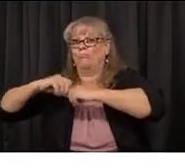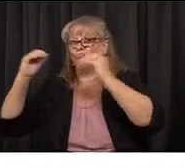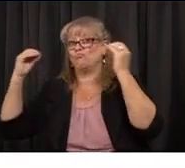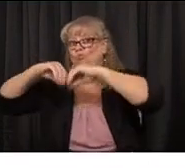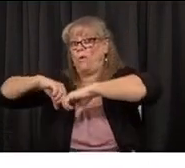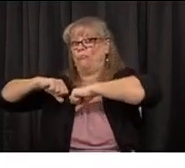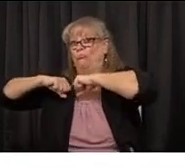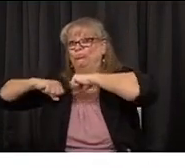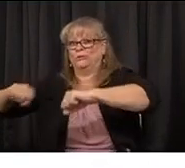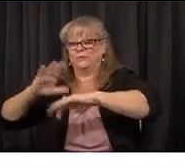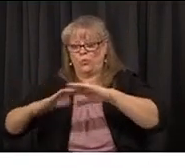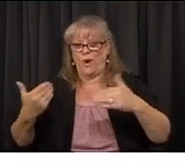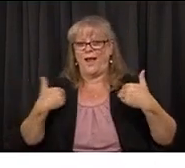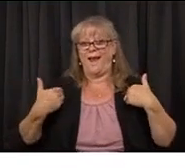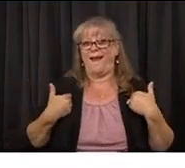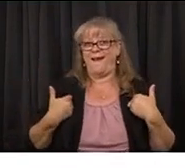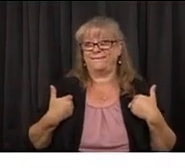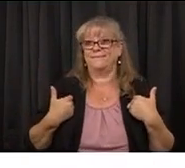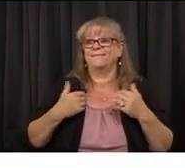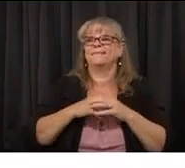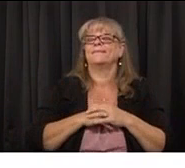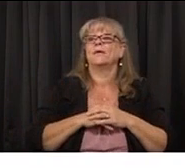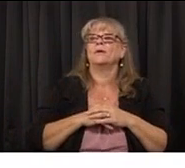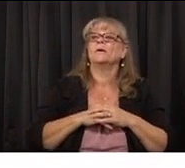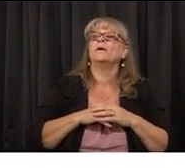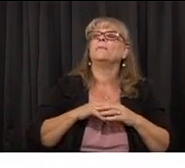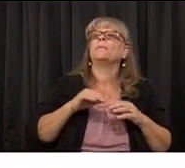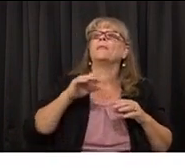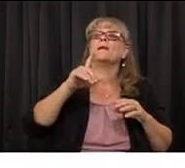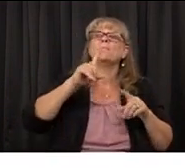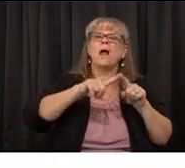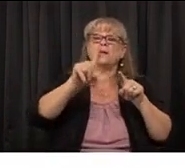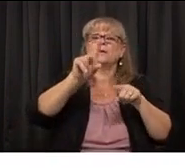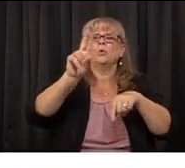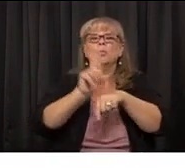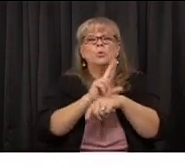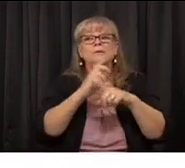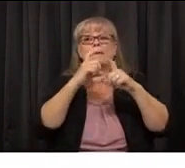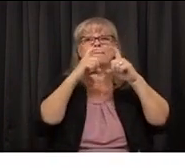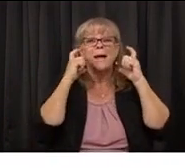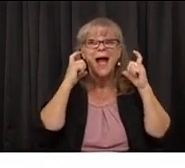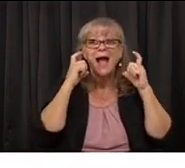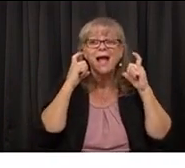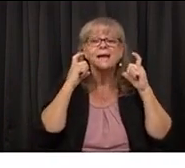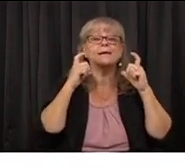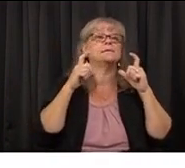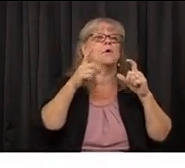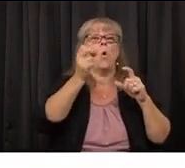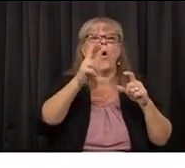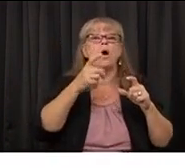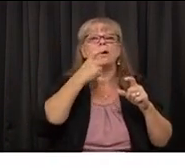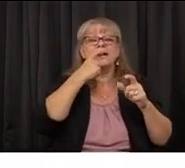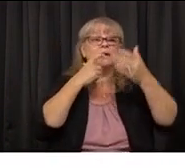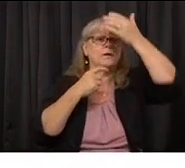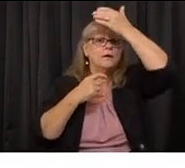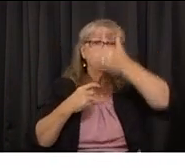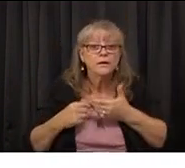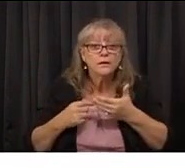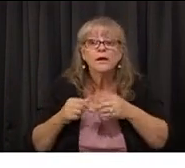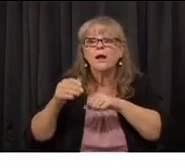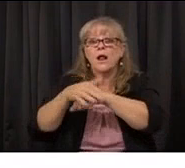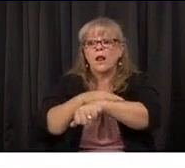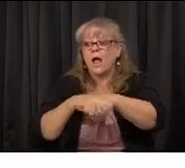better. In addition to the masks, face shields, gloves, disinfectant,